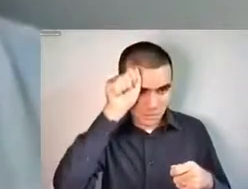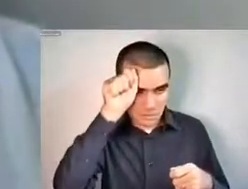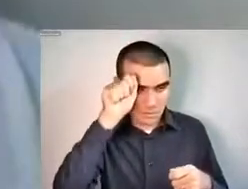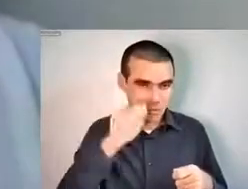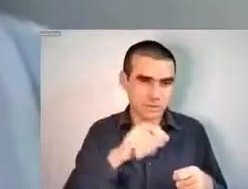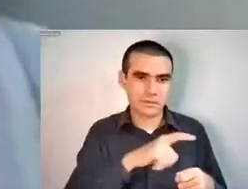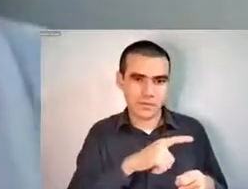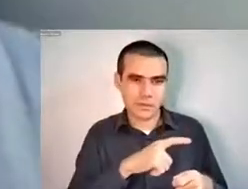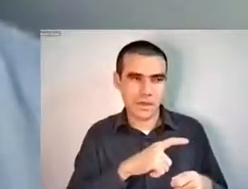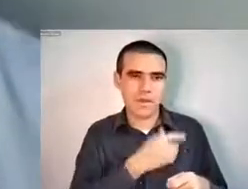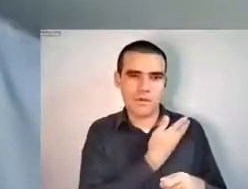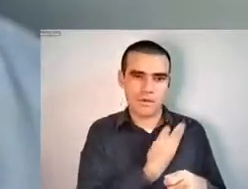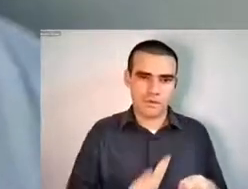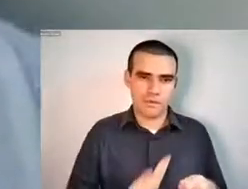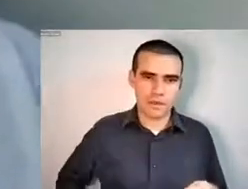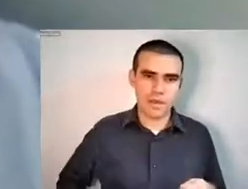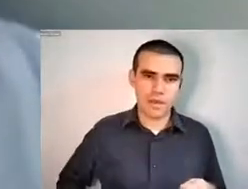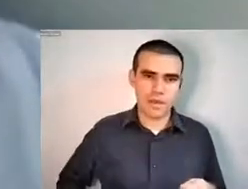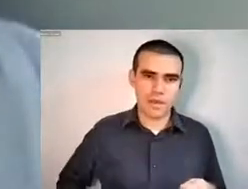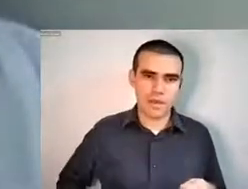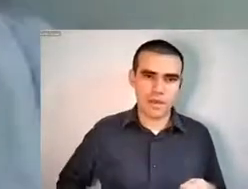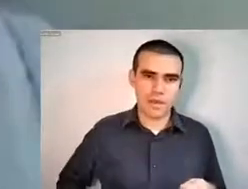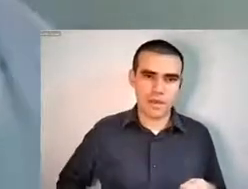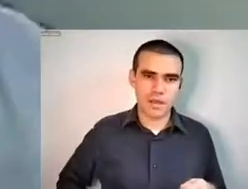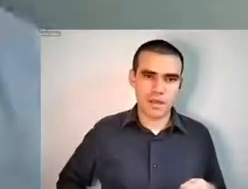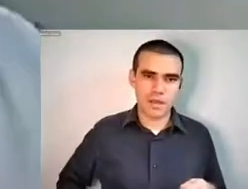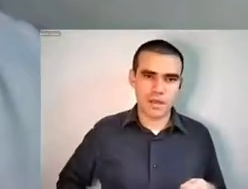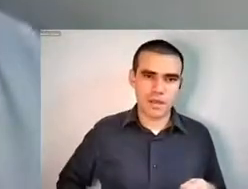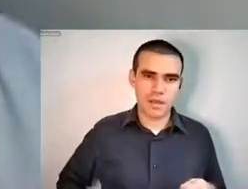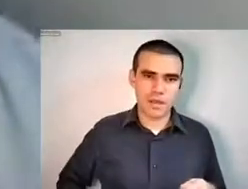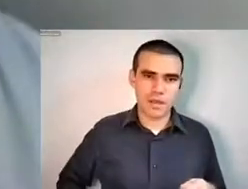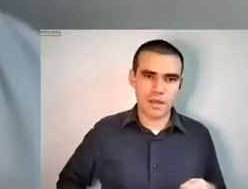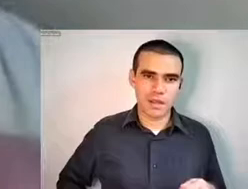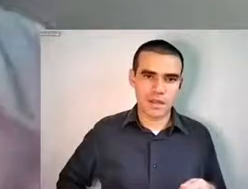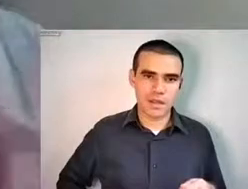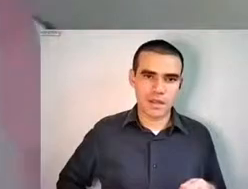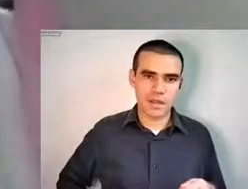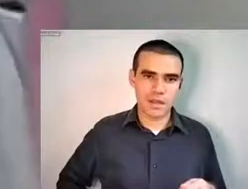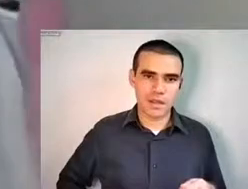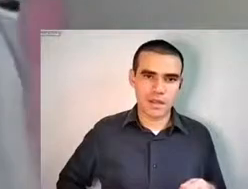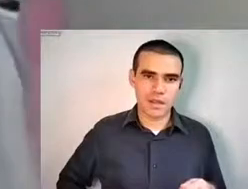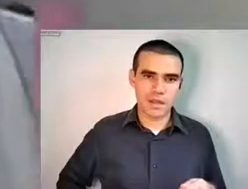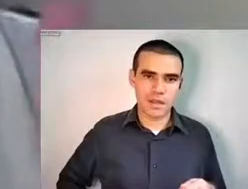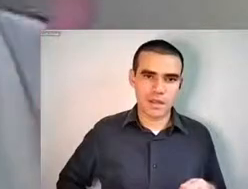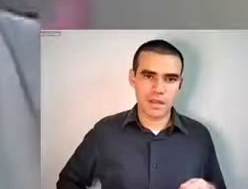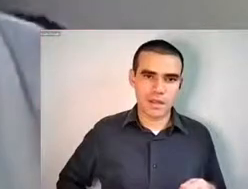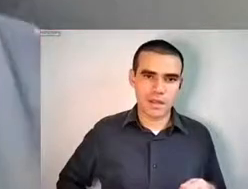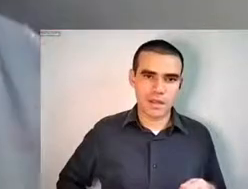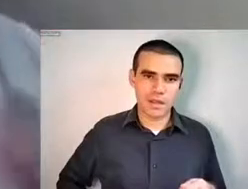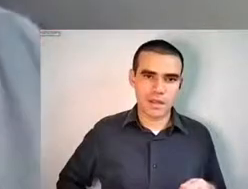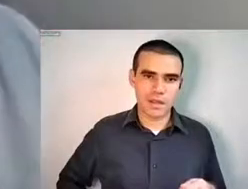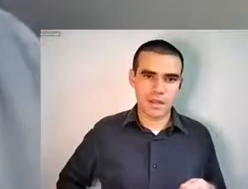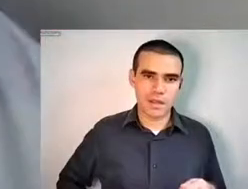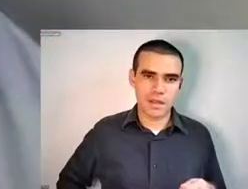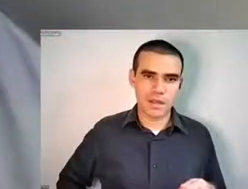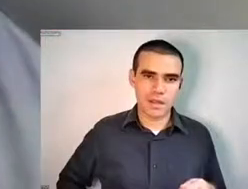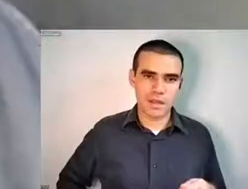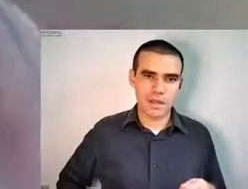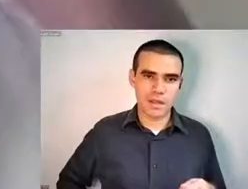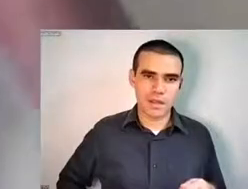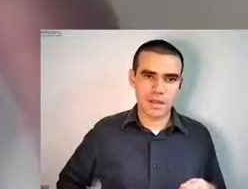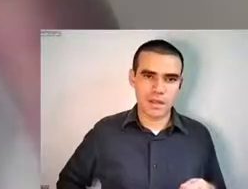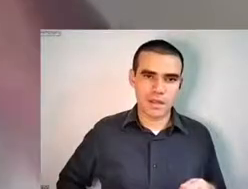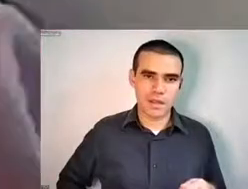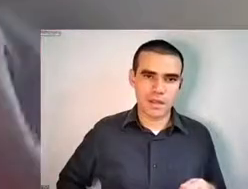and we highlight the role of countries to bring connectivity and infrastructure devices that are needed, that we don't have